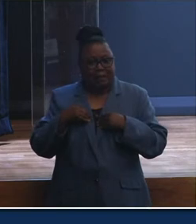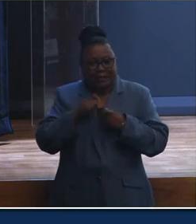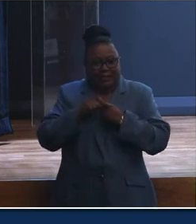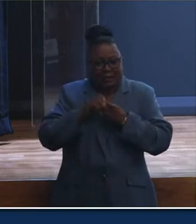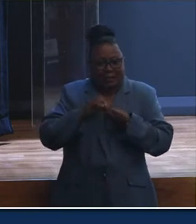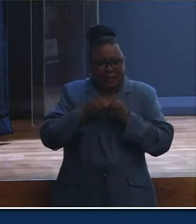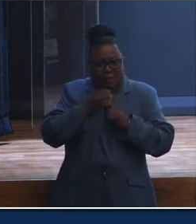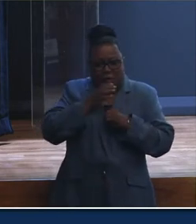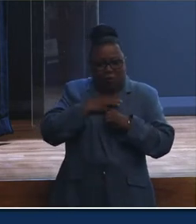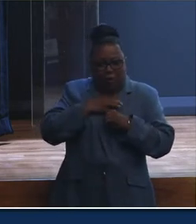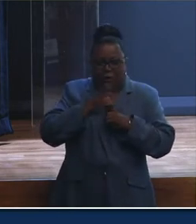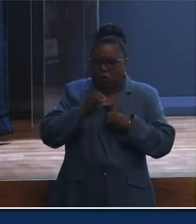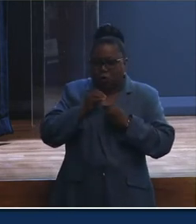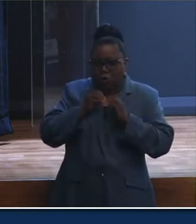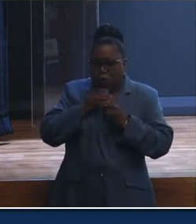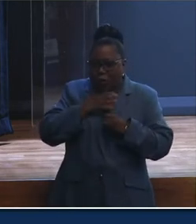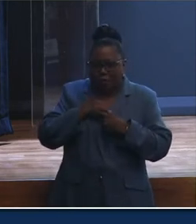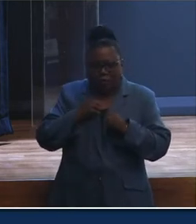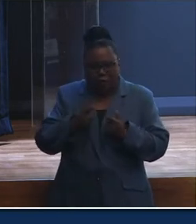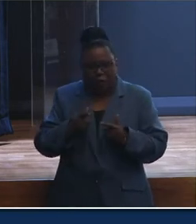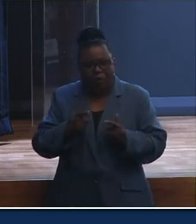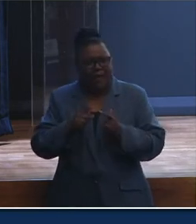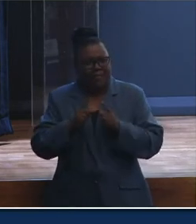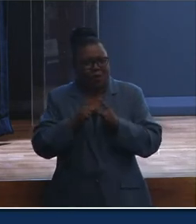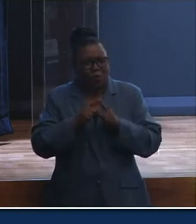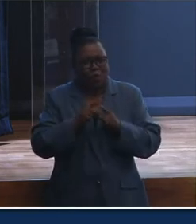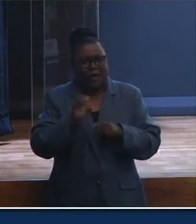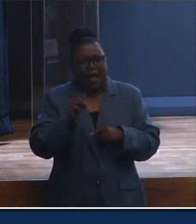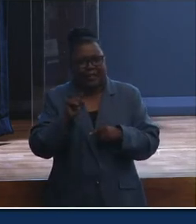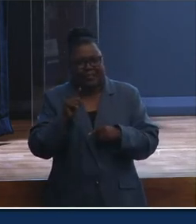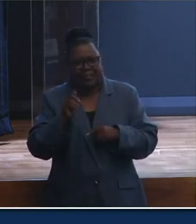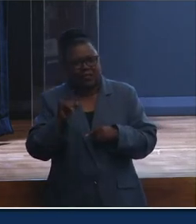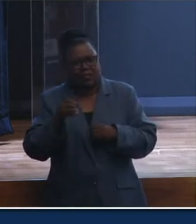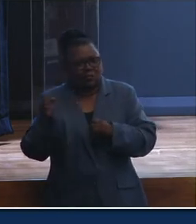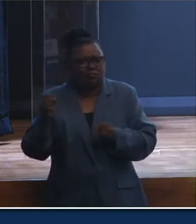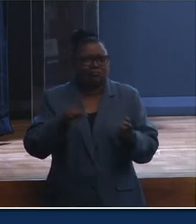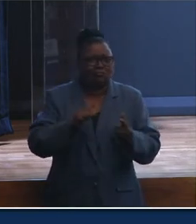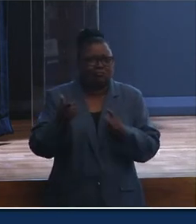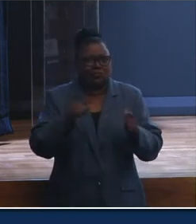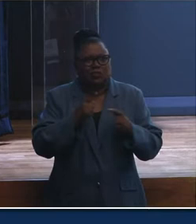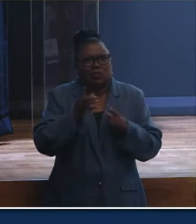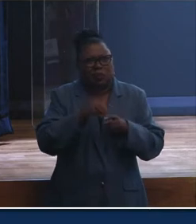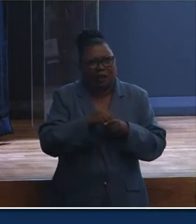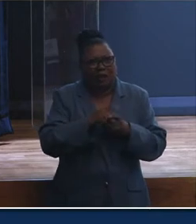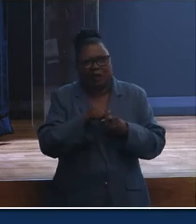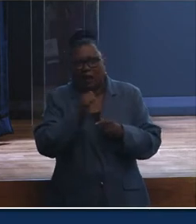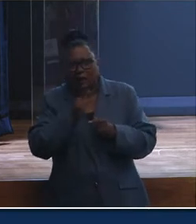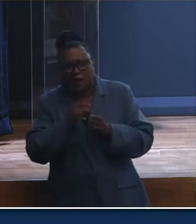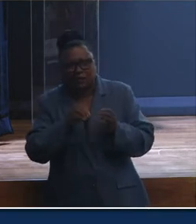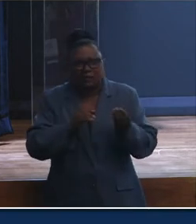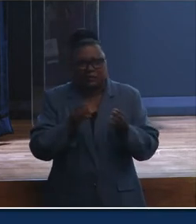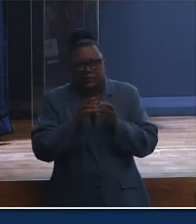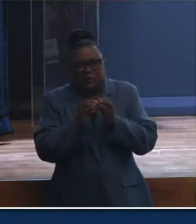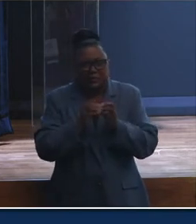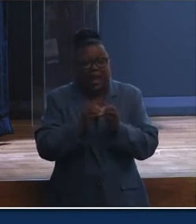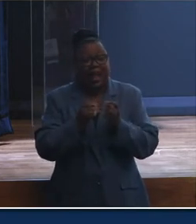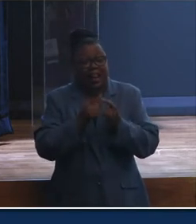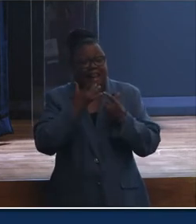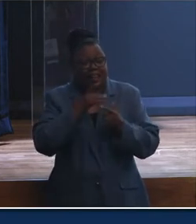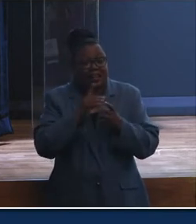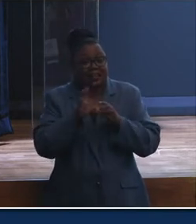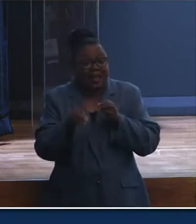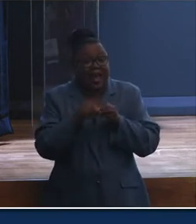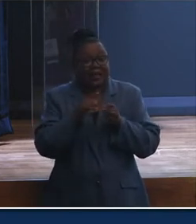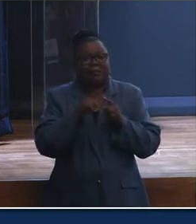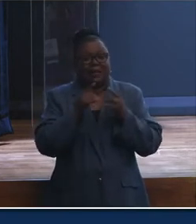certain number of women or no women at all. And the word activity was tossed around, should we put it in or not? And luckily, they did put